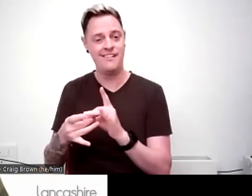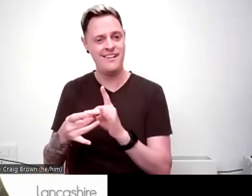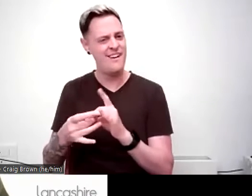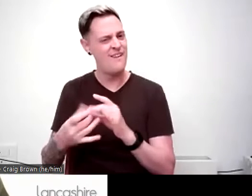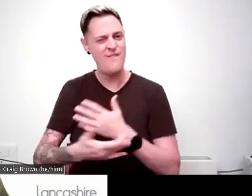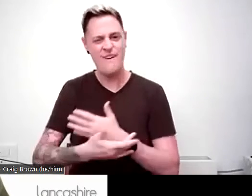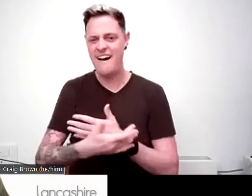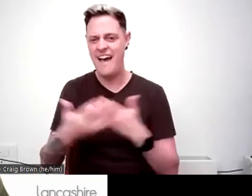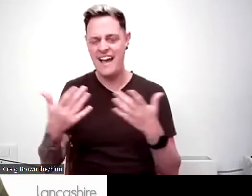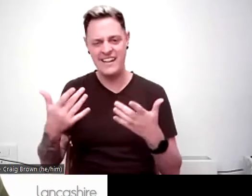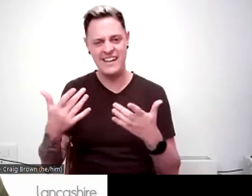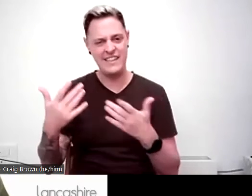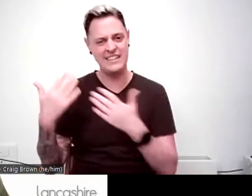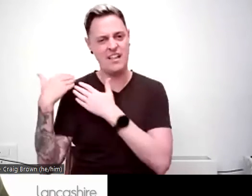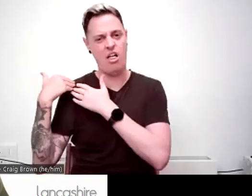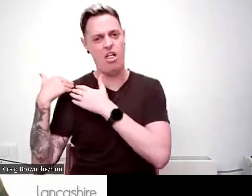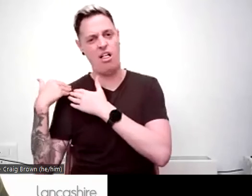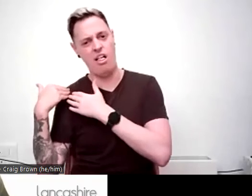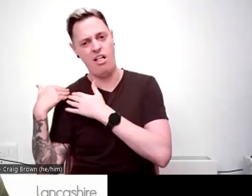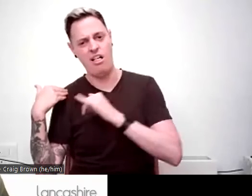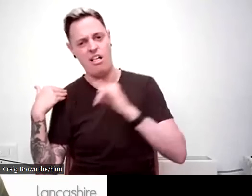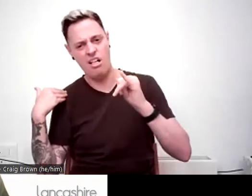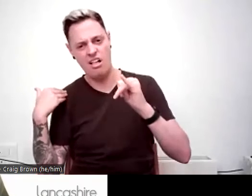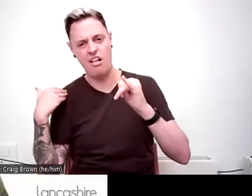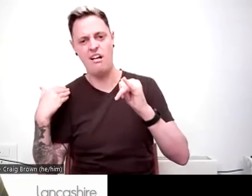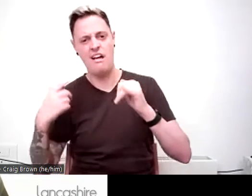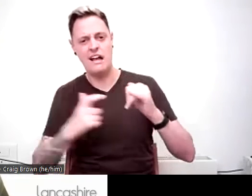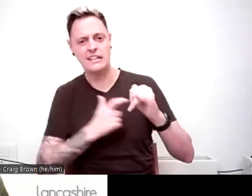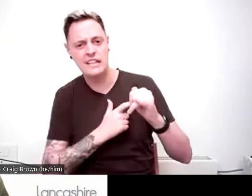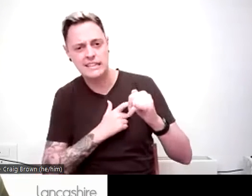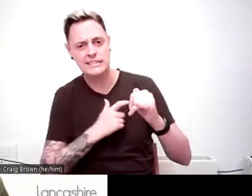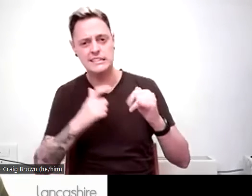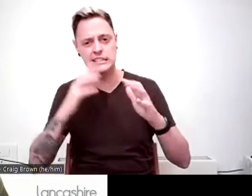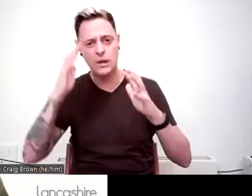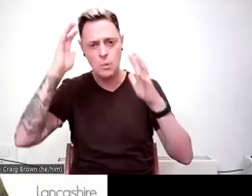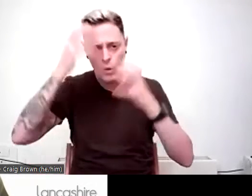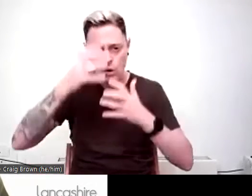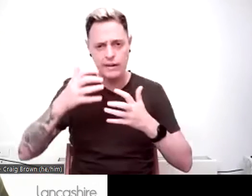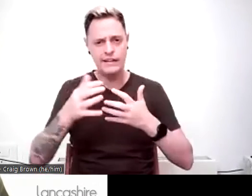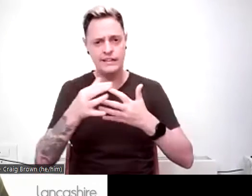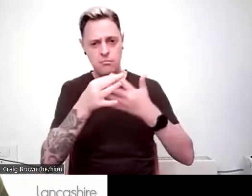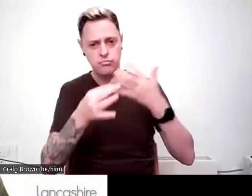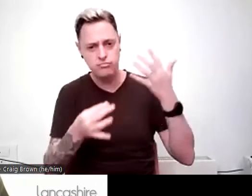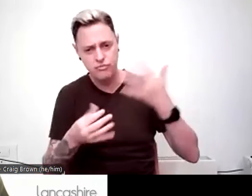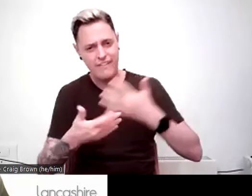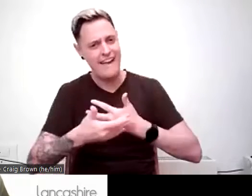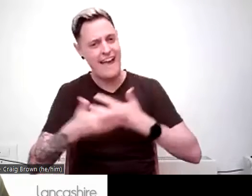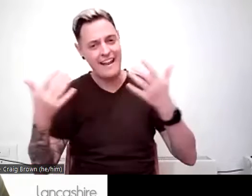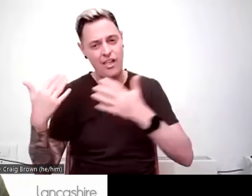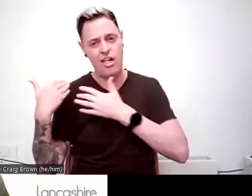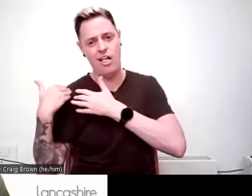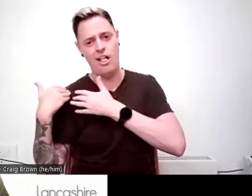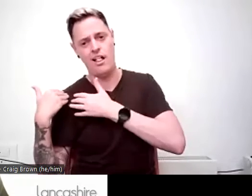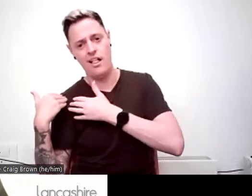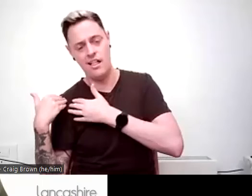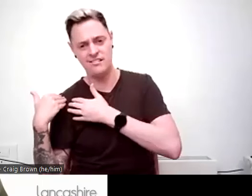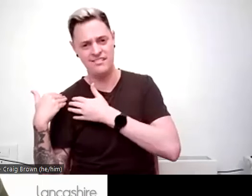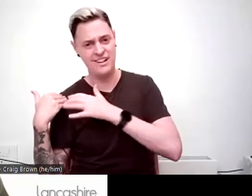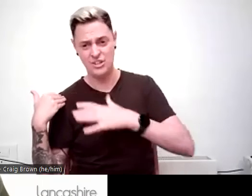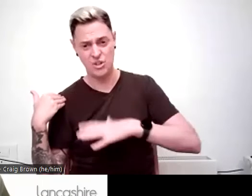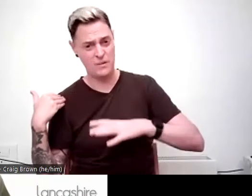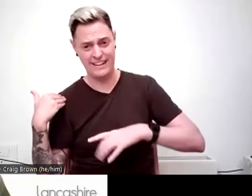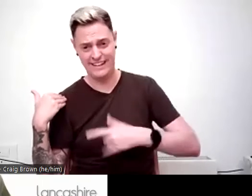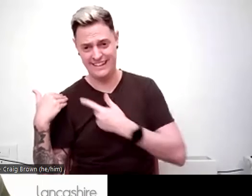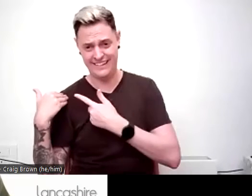that stuff that you've been told about yourself, all that fakeness, all that anxiety, all of that, you know, anything that's no use to